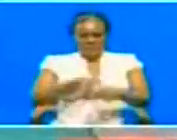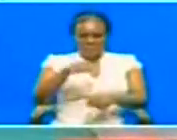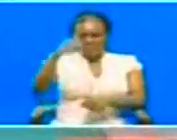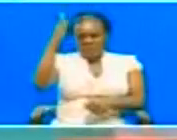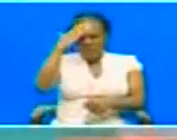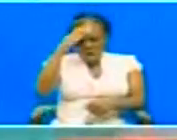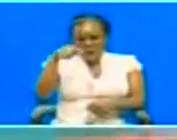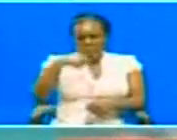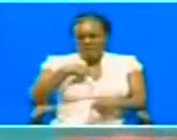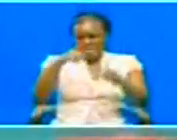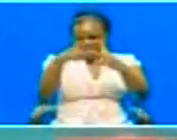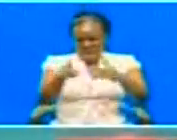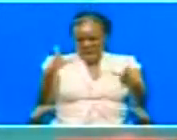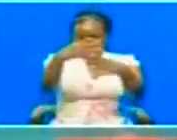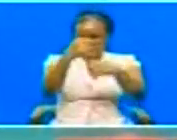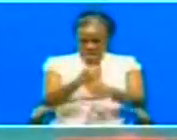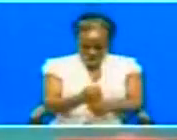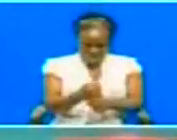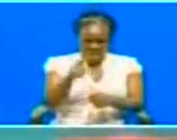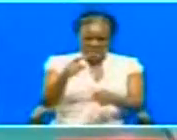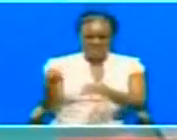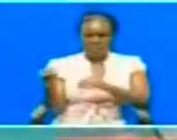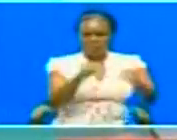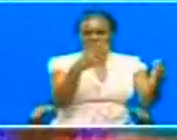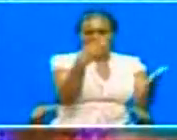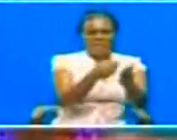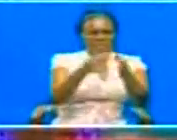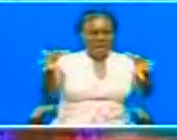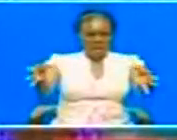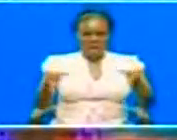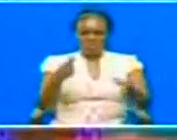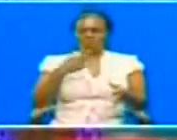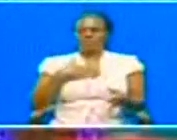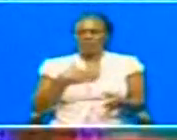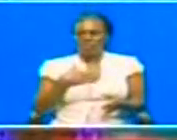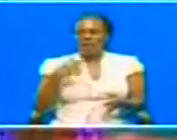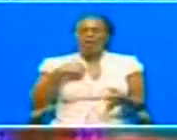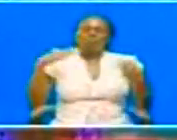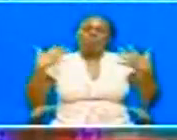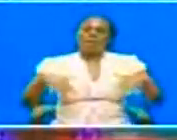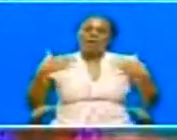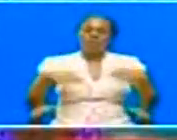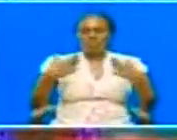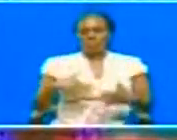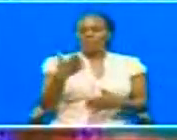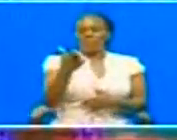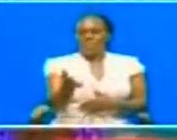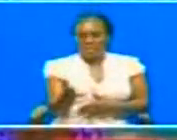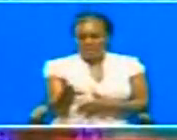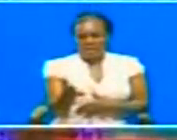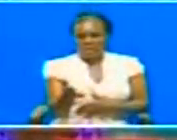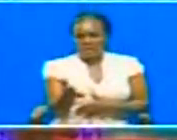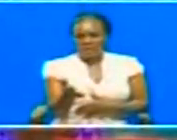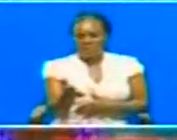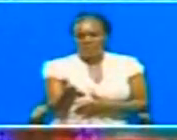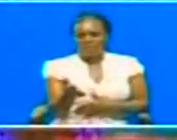had started my foundation, just immediately transferred money in my account. Oh. Yeah, so there are wonderful people around. I think they are very, really wonderful